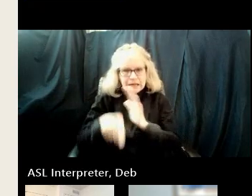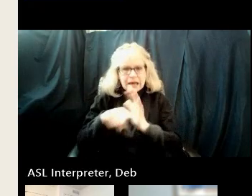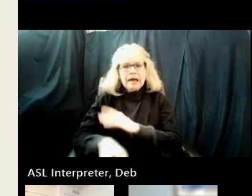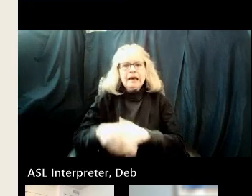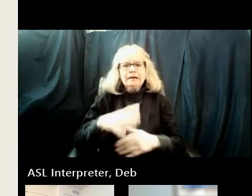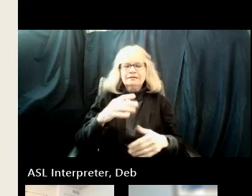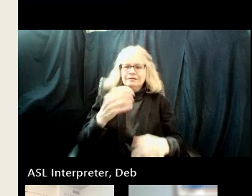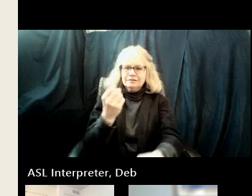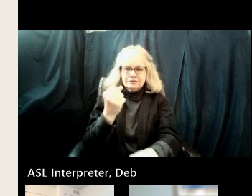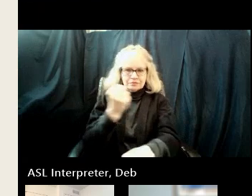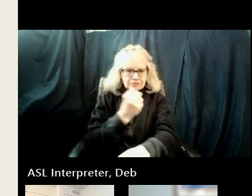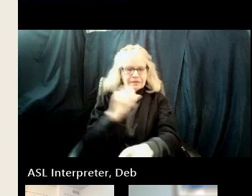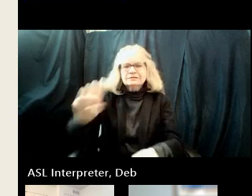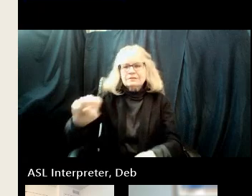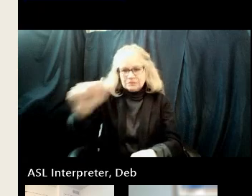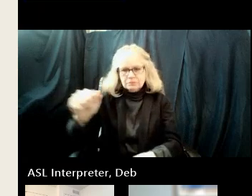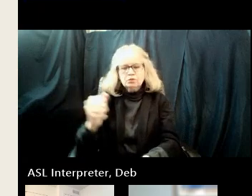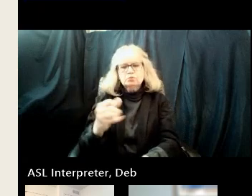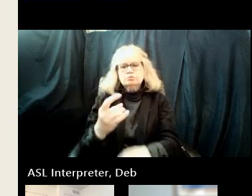and abuse.